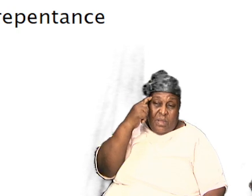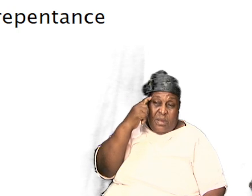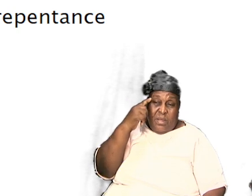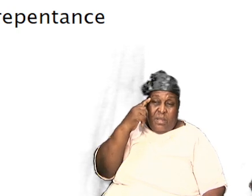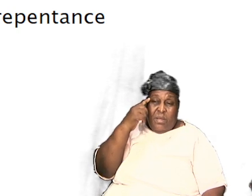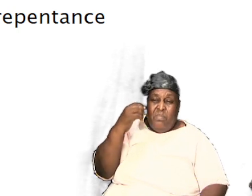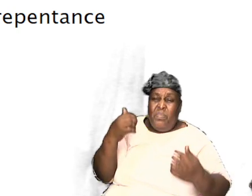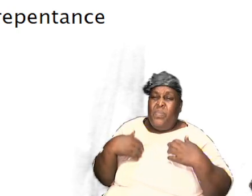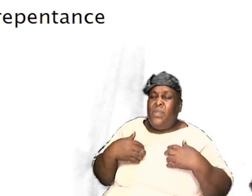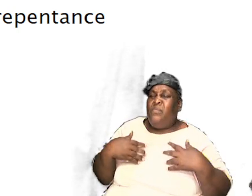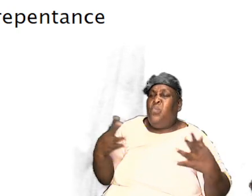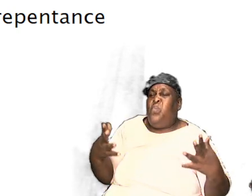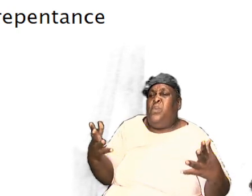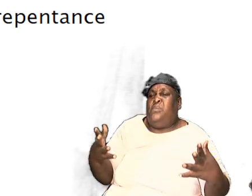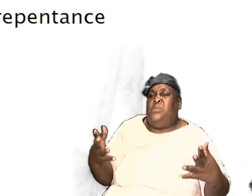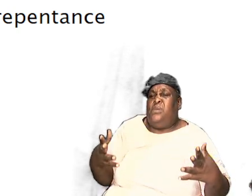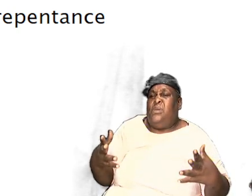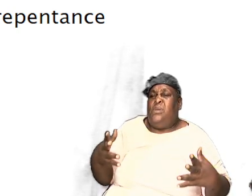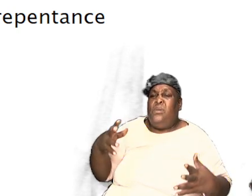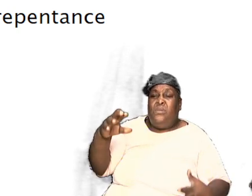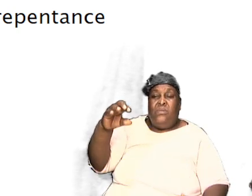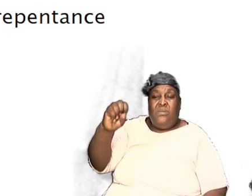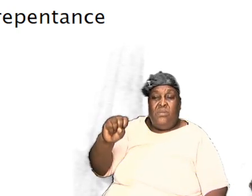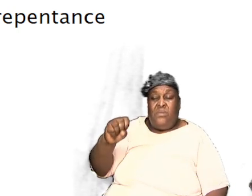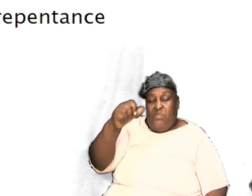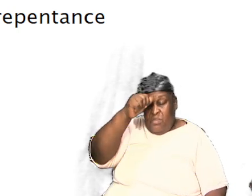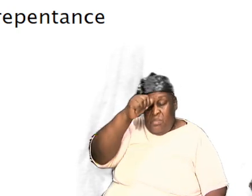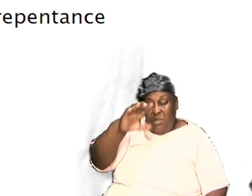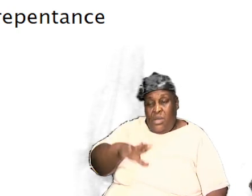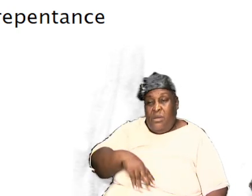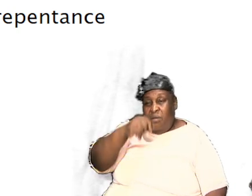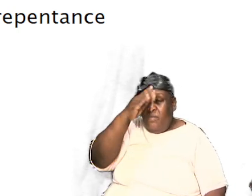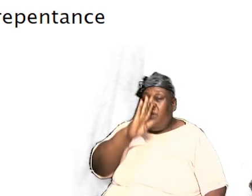up that what Samuel was saying to him.